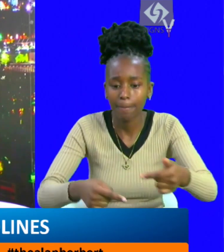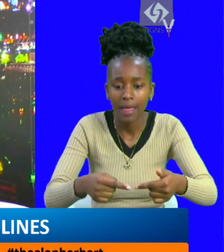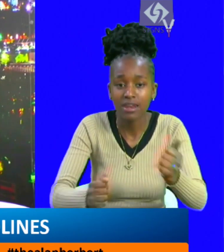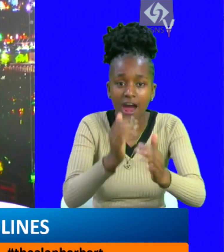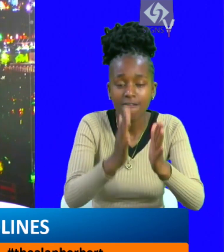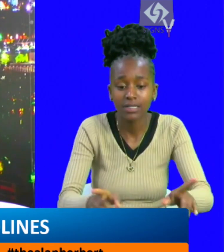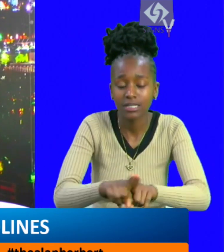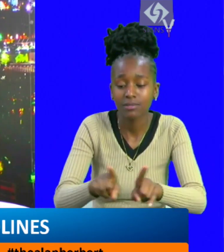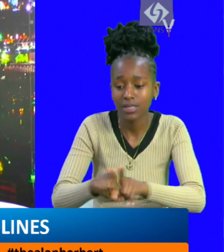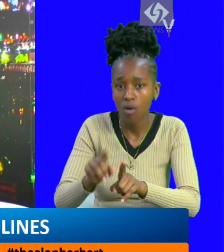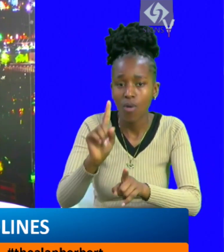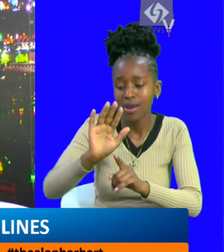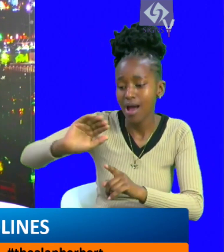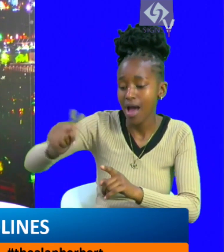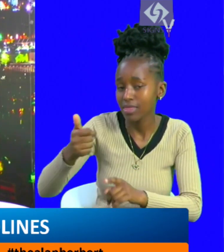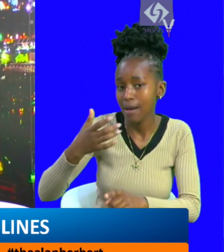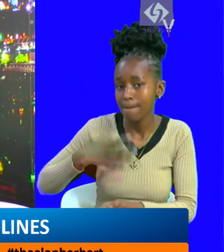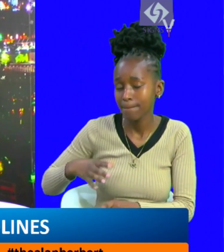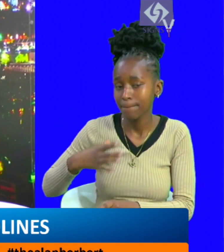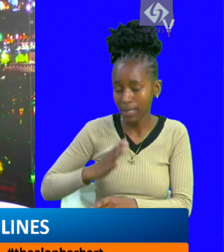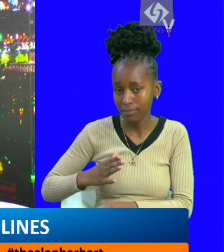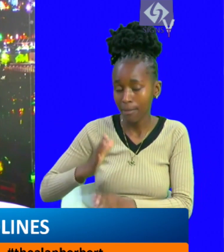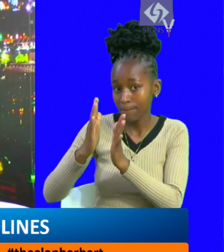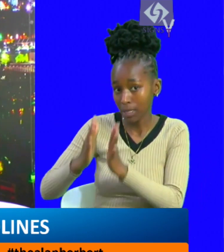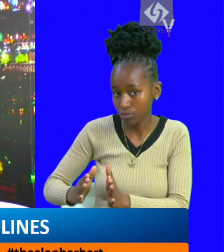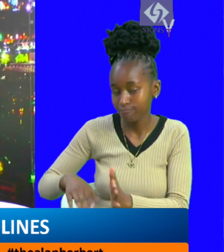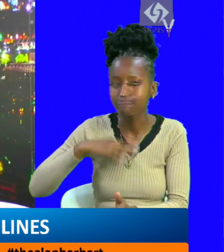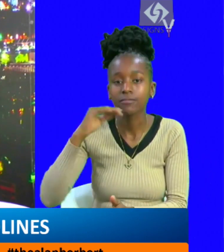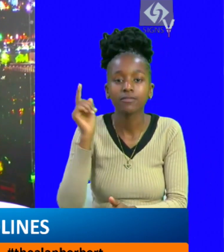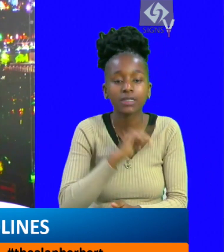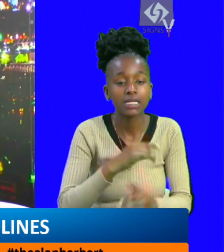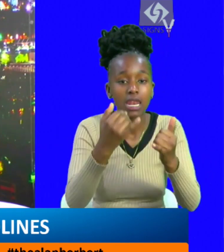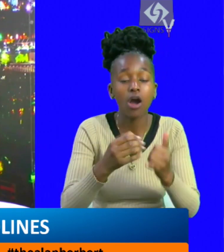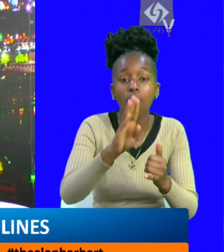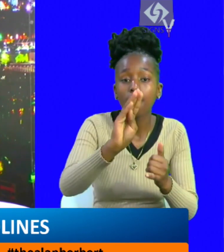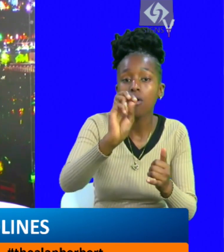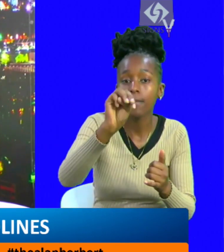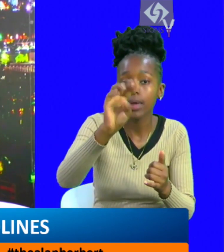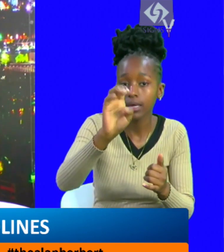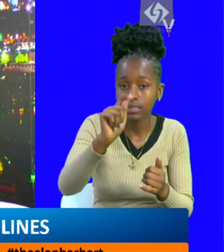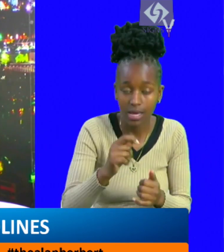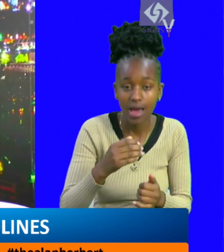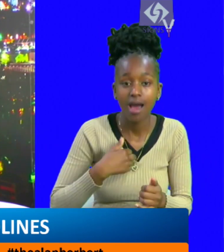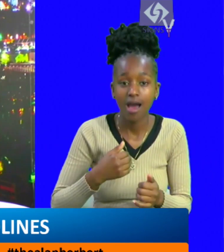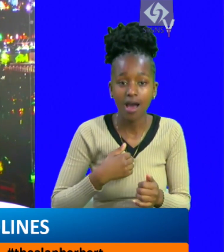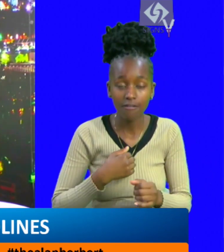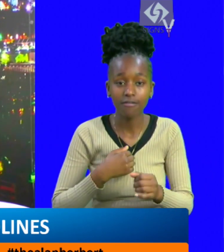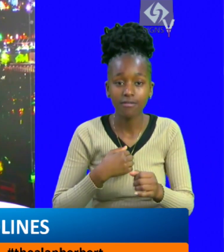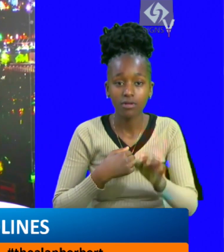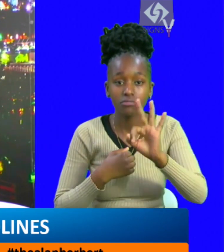2 separate road accidents in Marsabit. 3 people, including a medical officer, died at Bobisa on